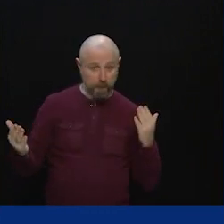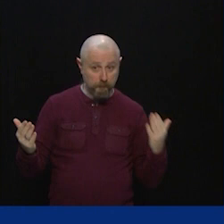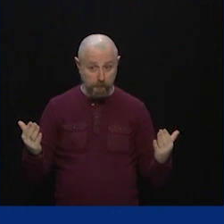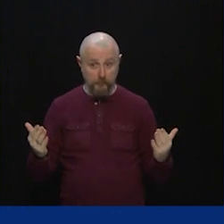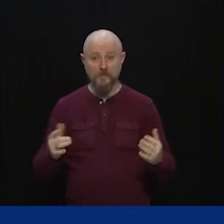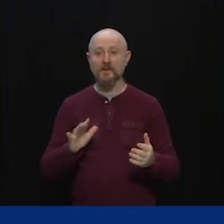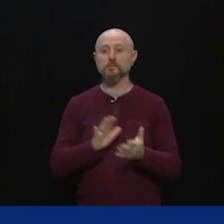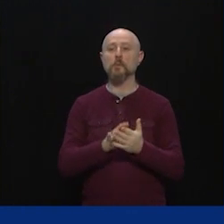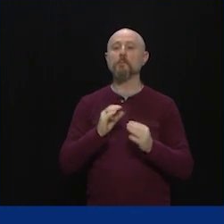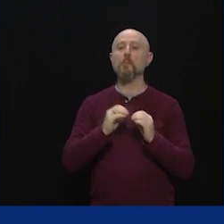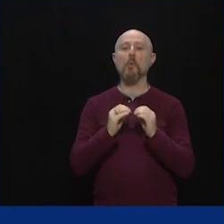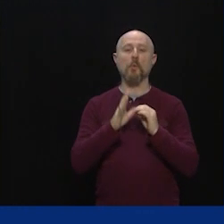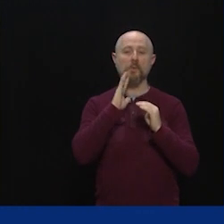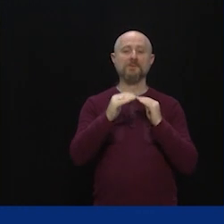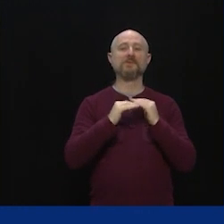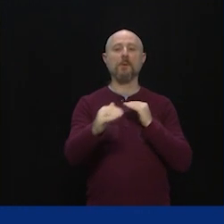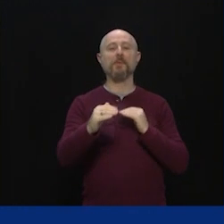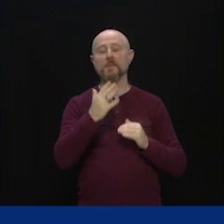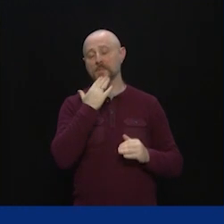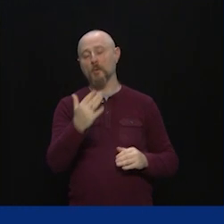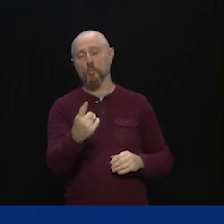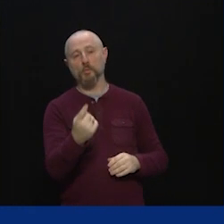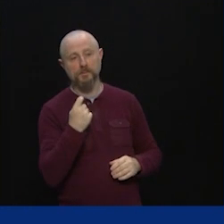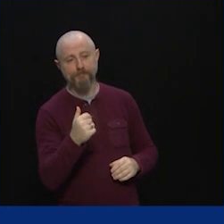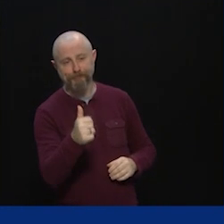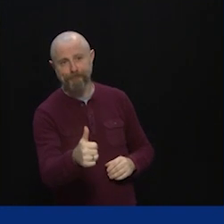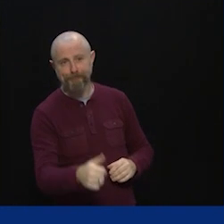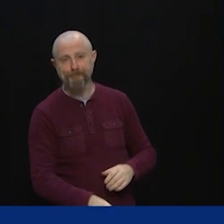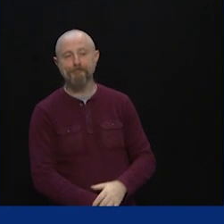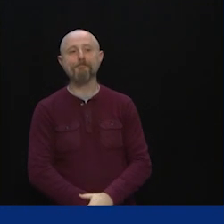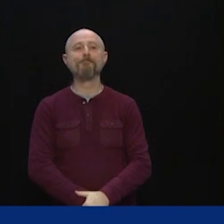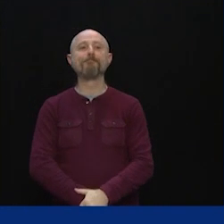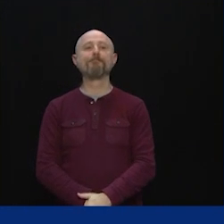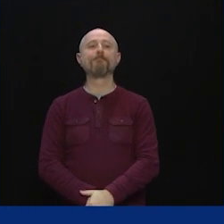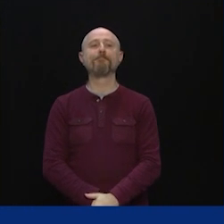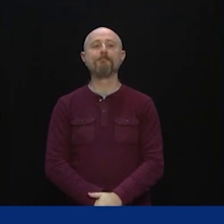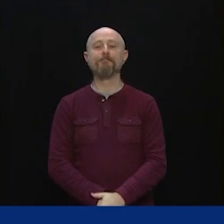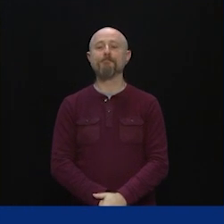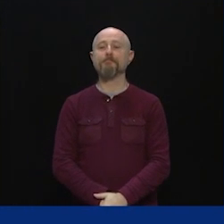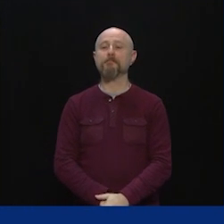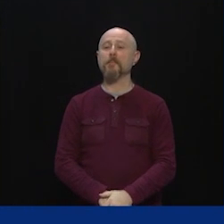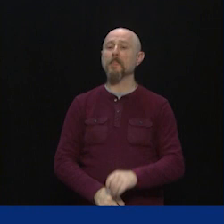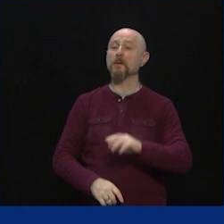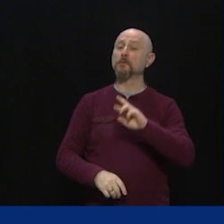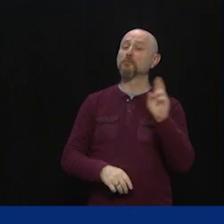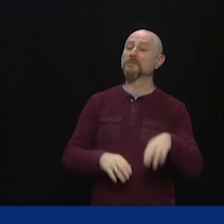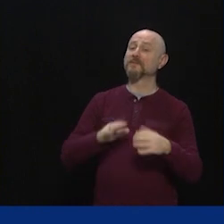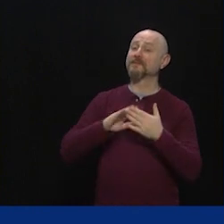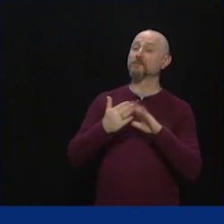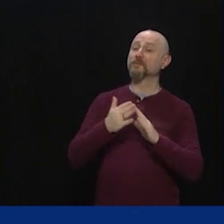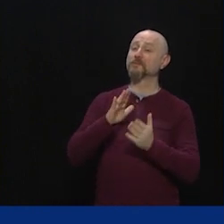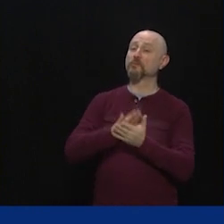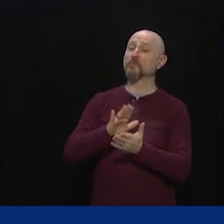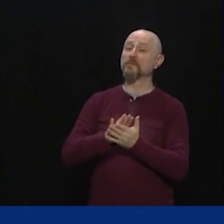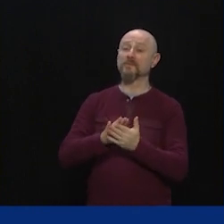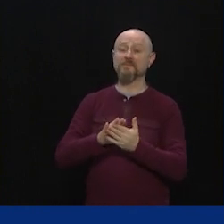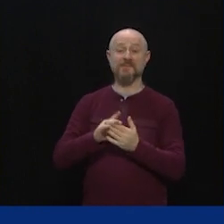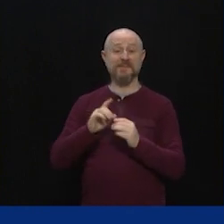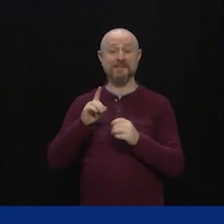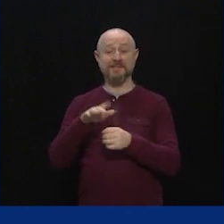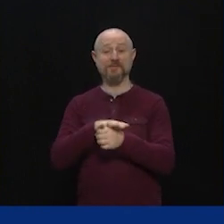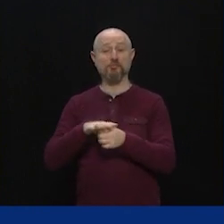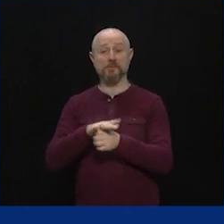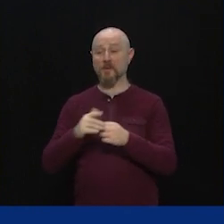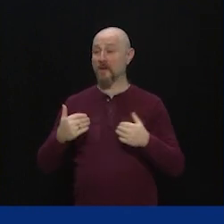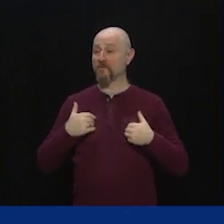the question. I have one quick follow-up on test to stay. The Rochester City School District doesn't have the resources and manpower to pull it